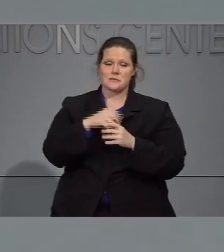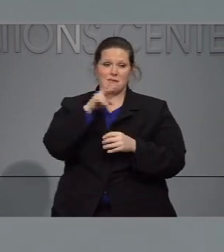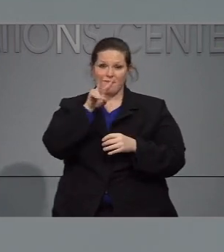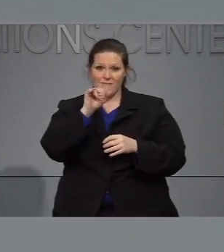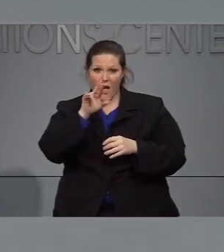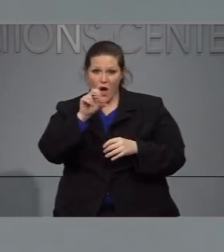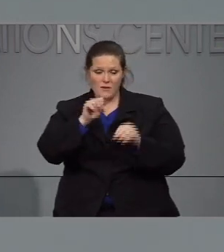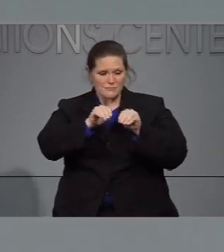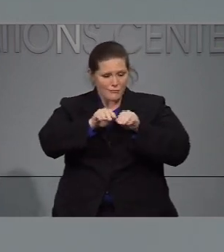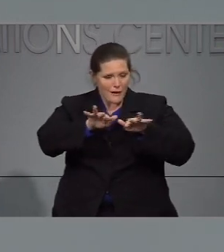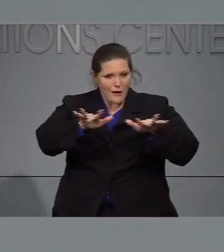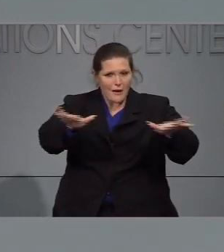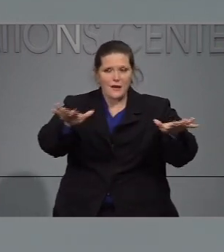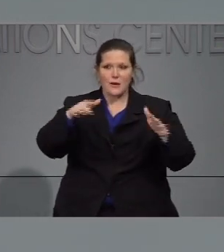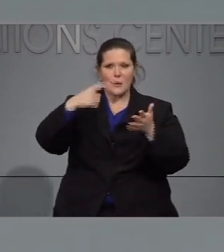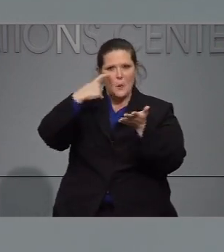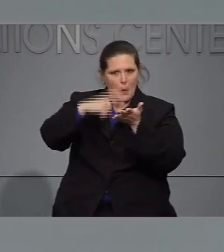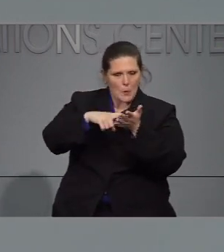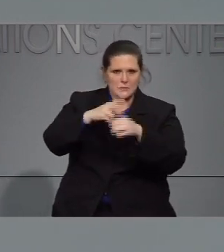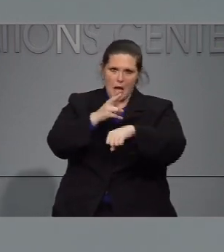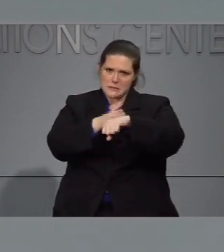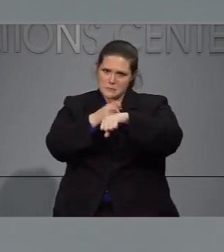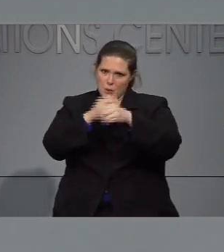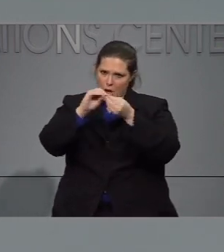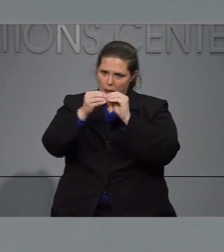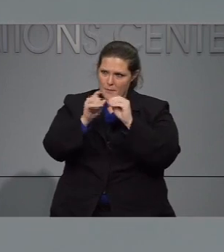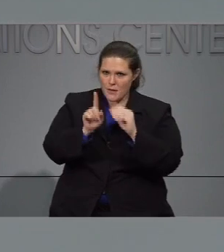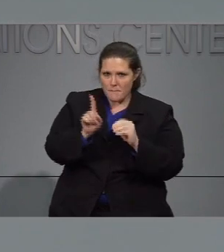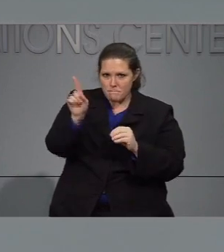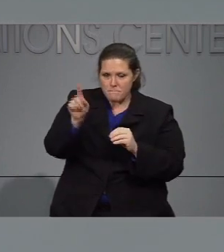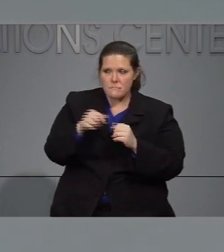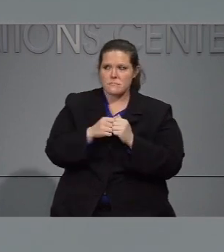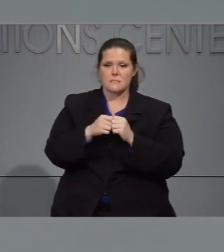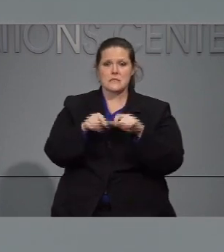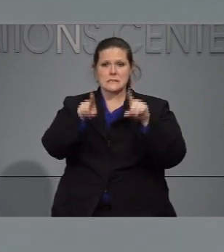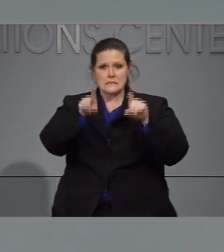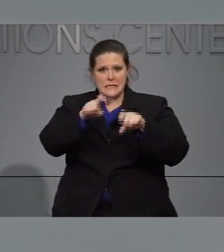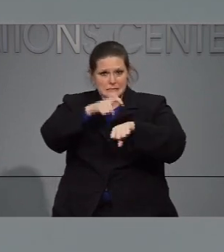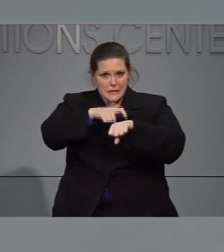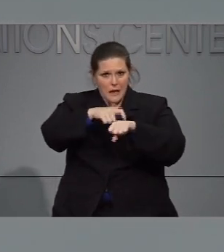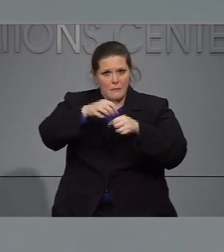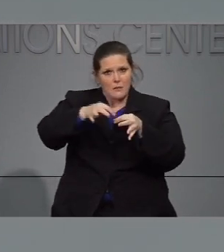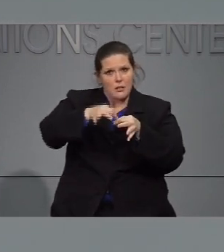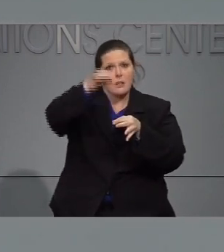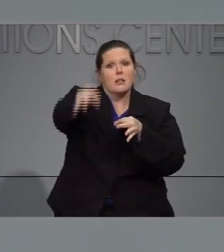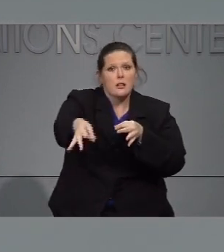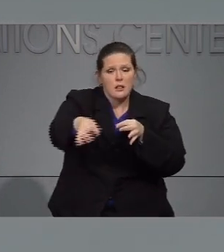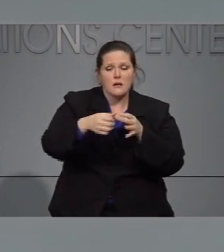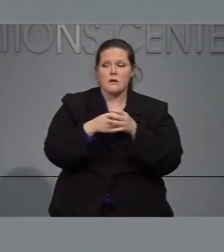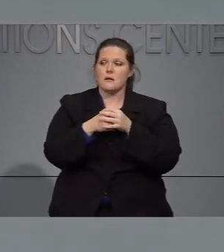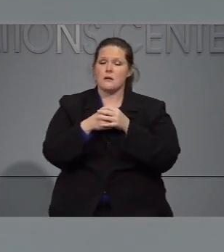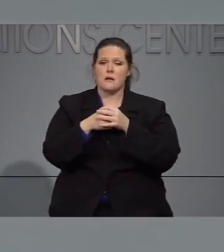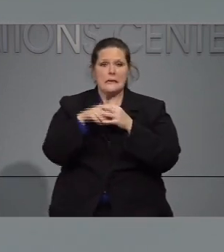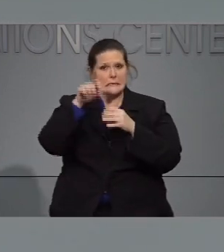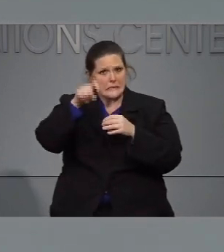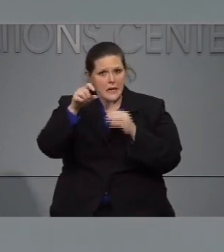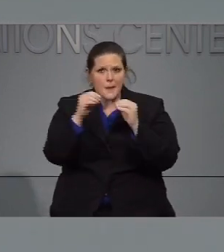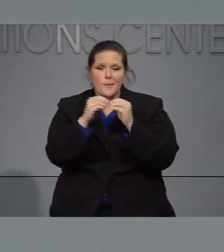saw, hospitalizations are up, testing turnaround times are long, and we continue to need to hire more contact